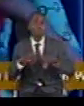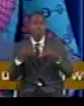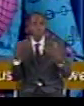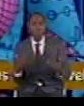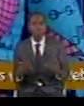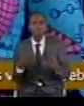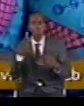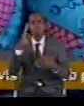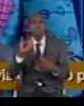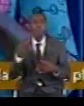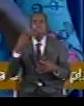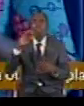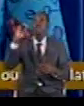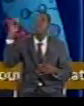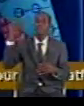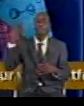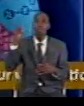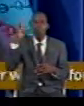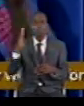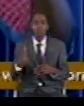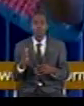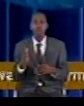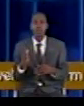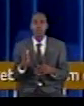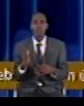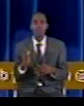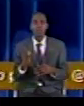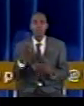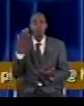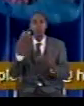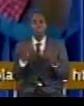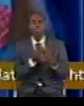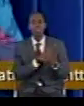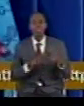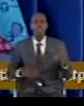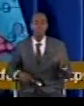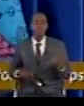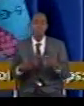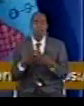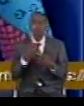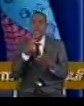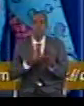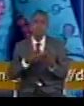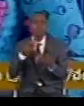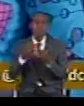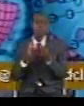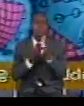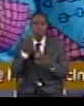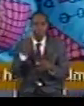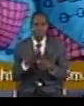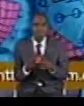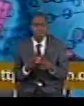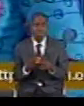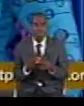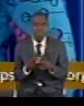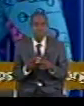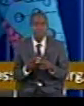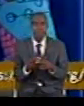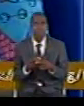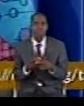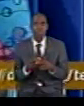of God, he has saved. May his name be glorified in Jesus' name. Okay, talk to him. Talk to him.